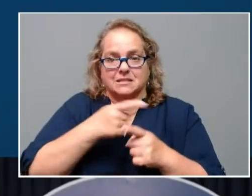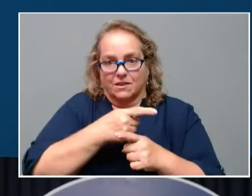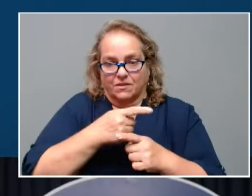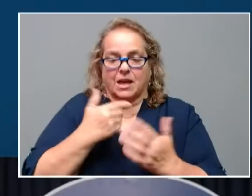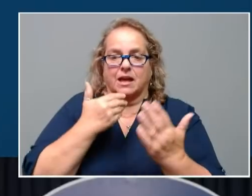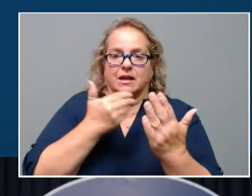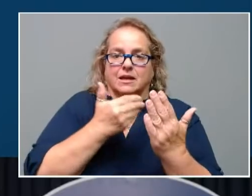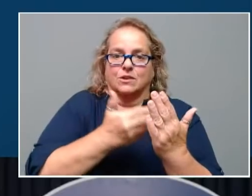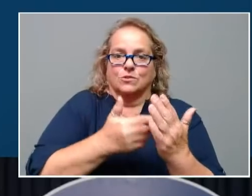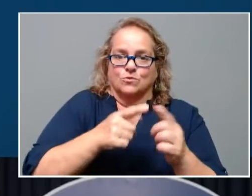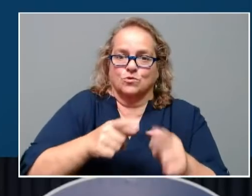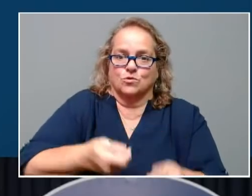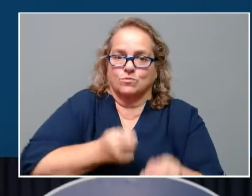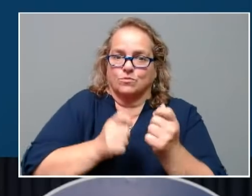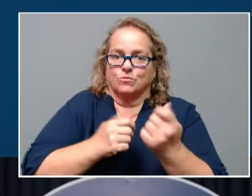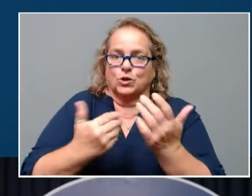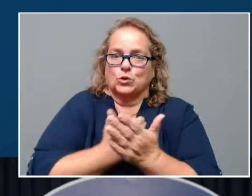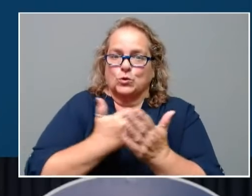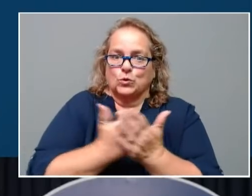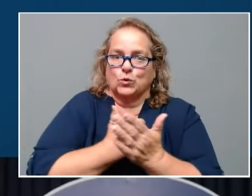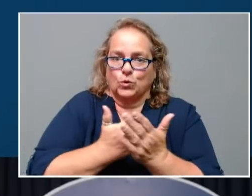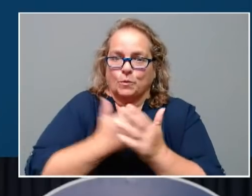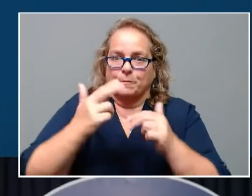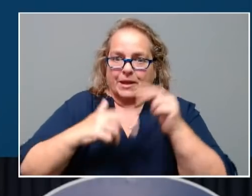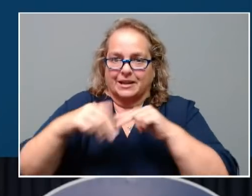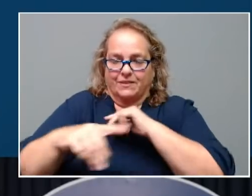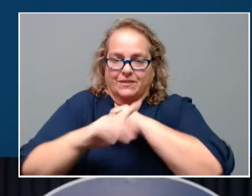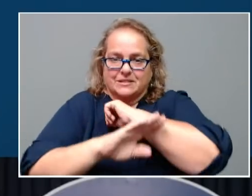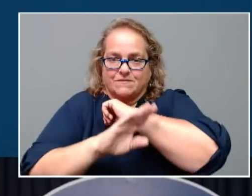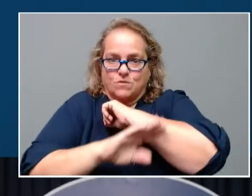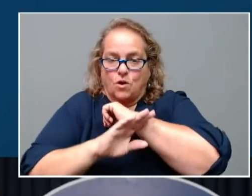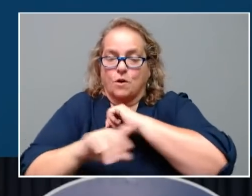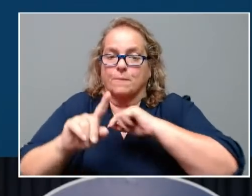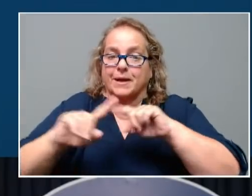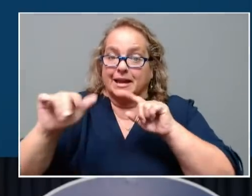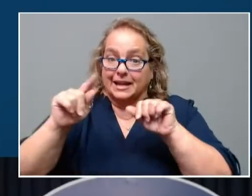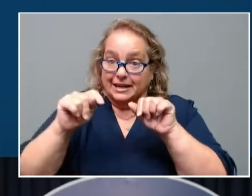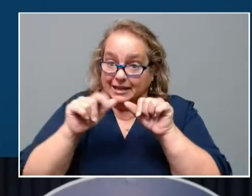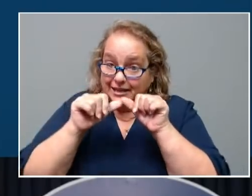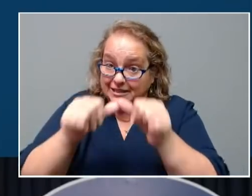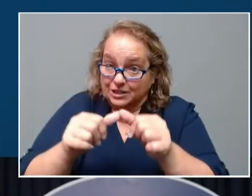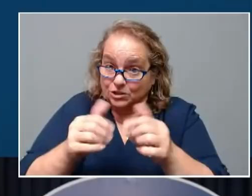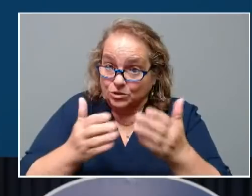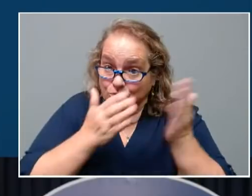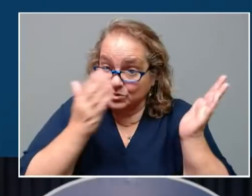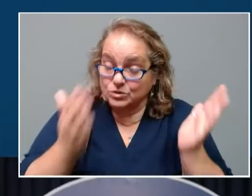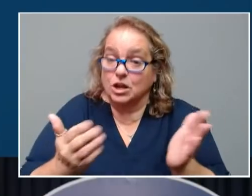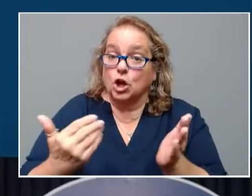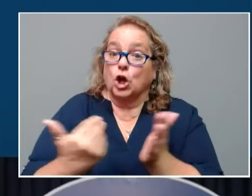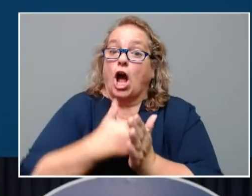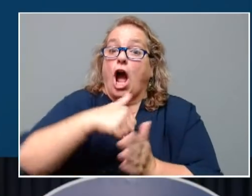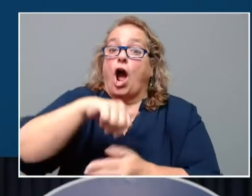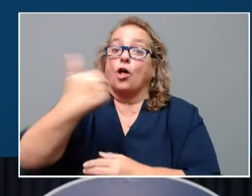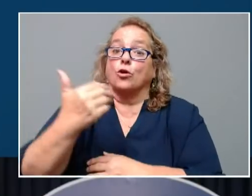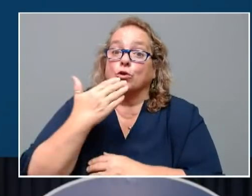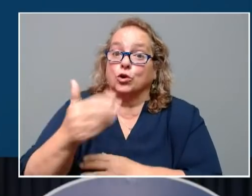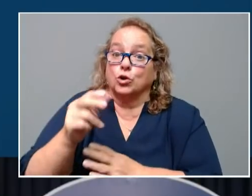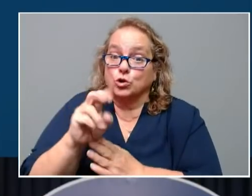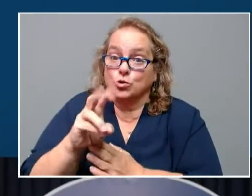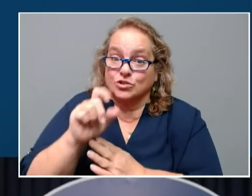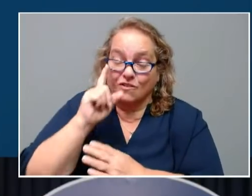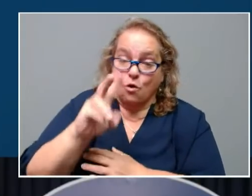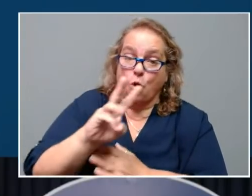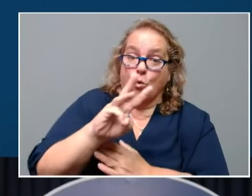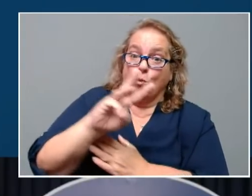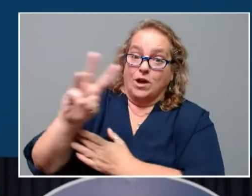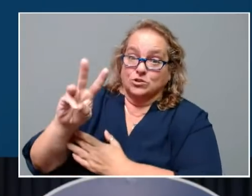facility this fall. But it continues. We have some more great news for far Western Kentucky, where